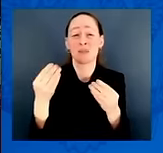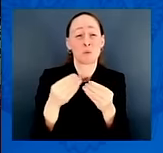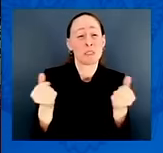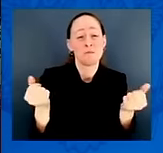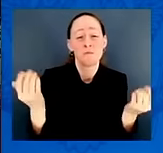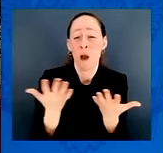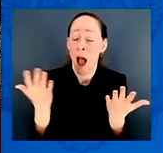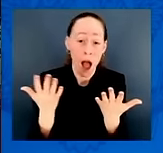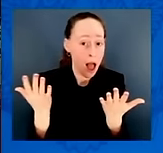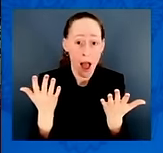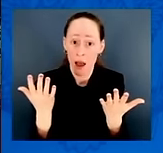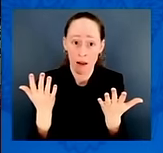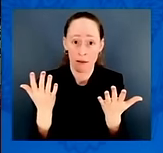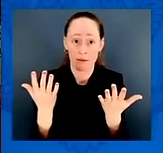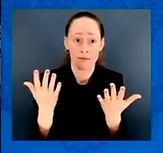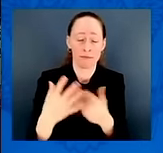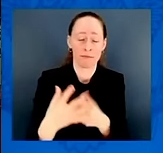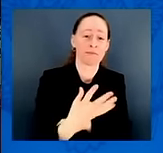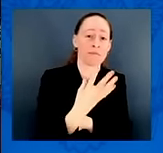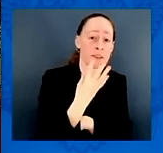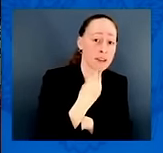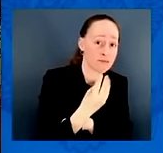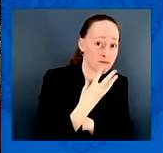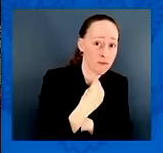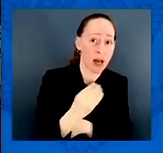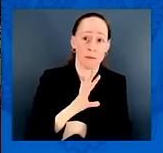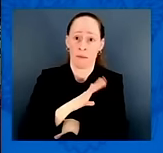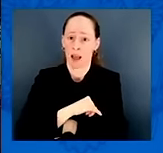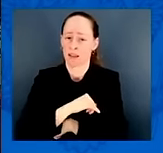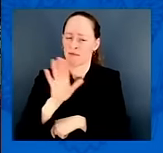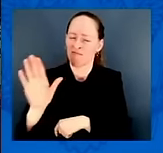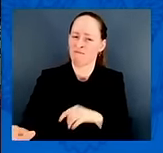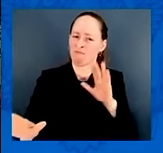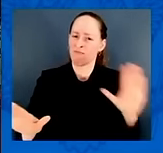isn't. A two-state solution will kill Jews.